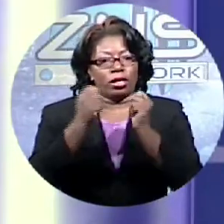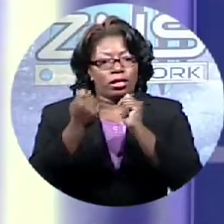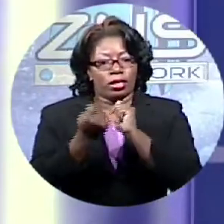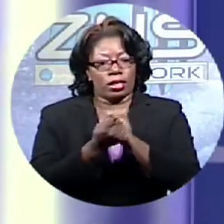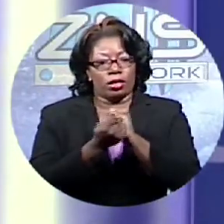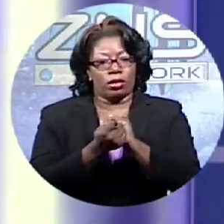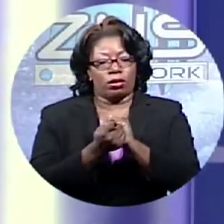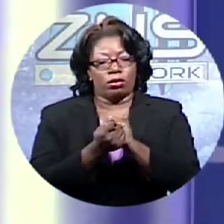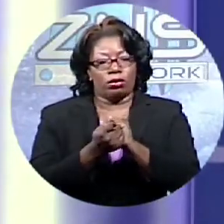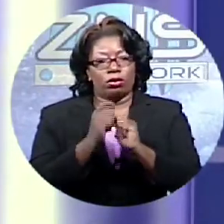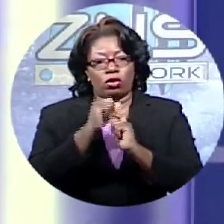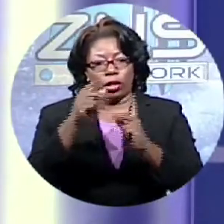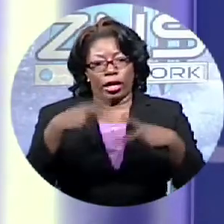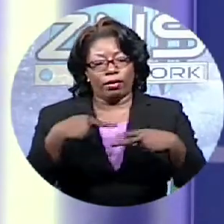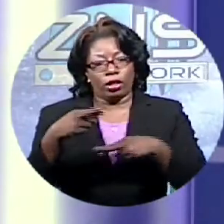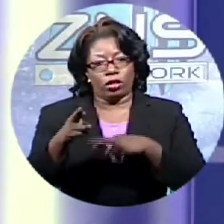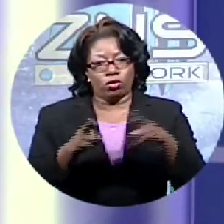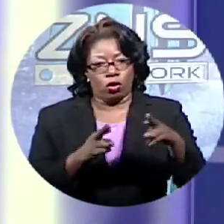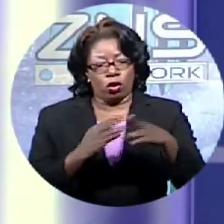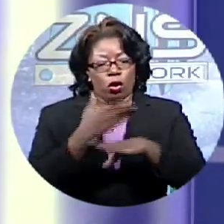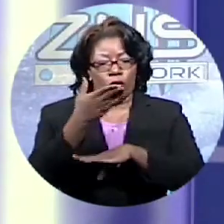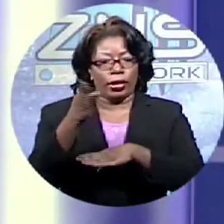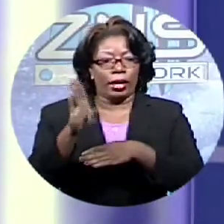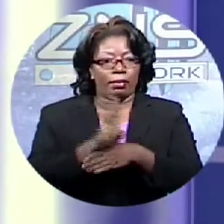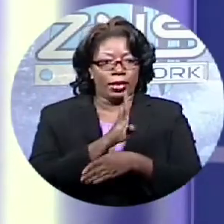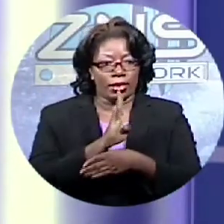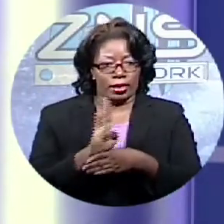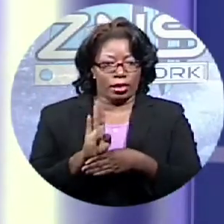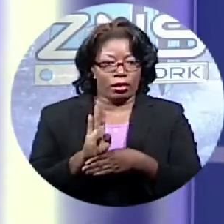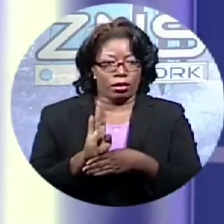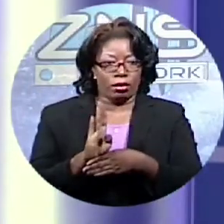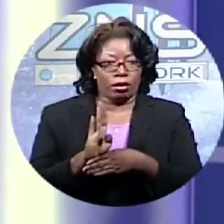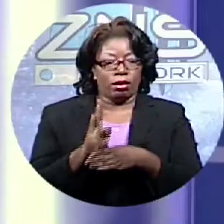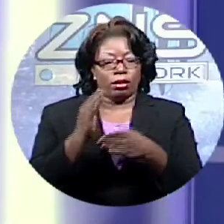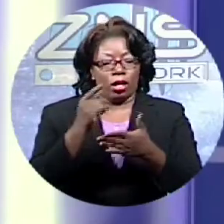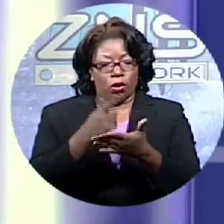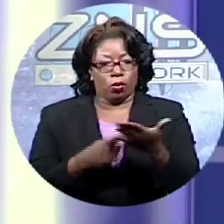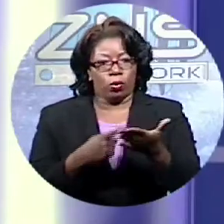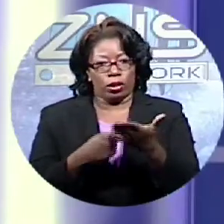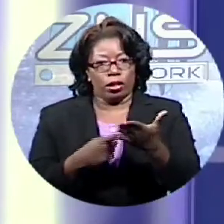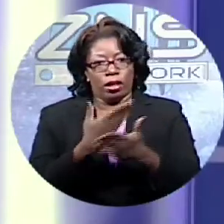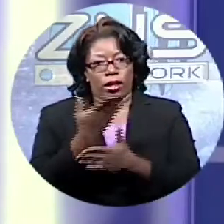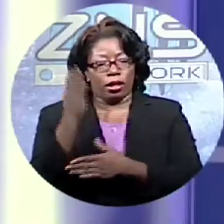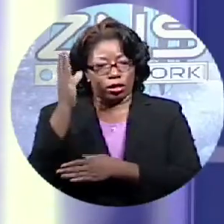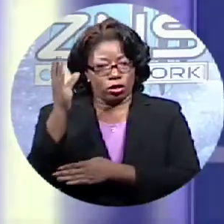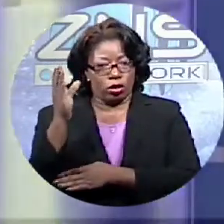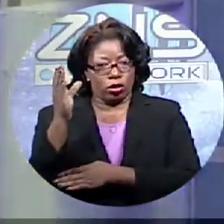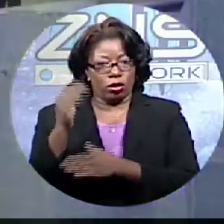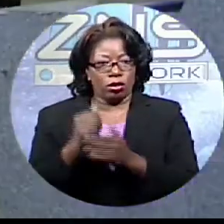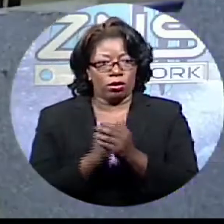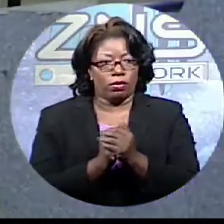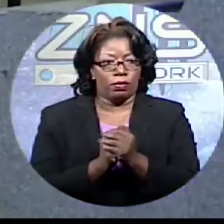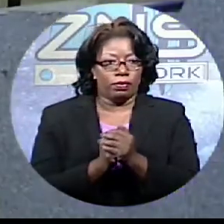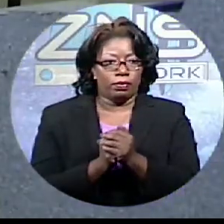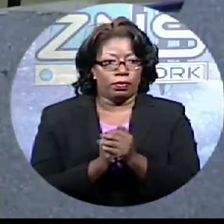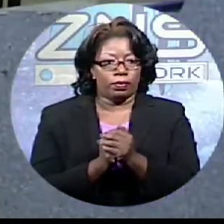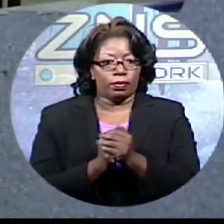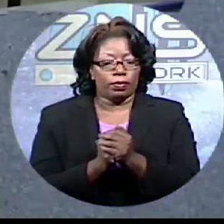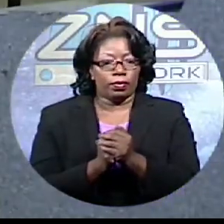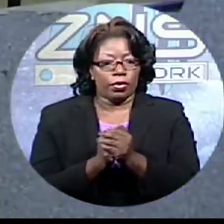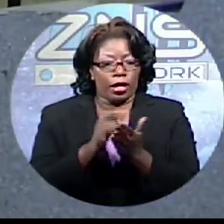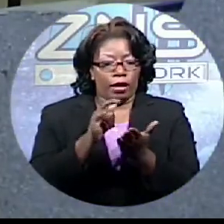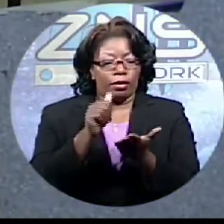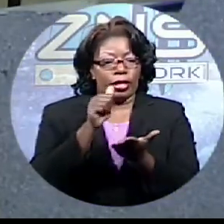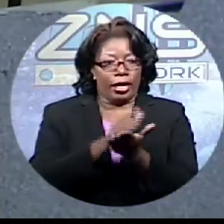control over the future of their businesses. Jiminy DeSwain tells us what's fueling their concerns. Operators in this country's